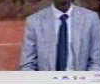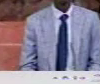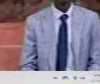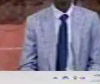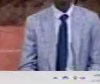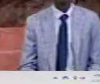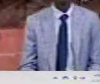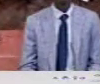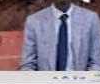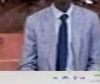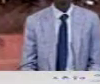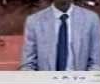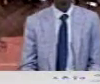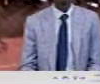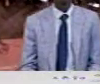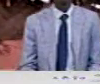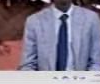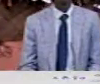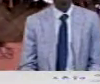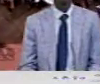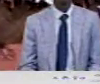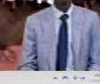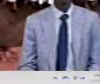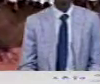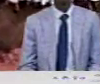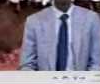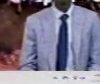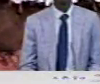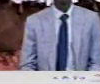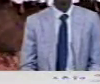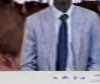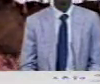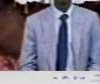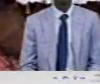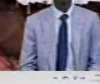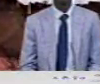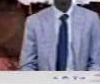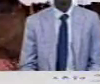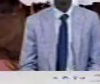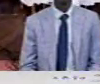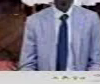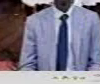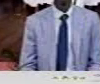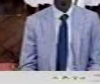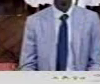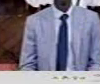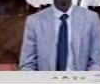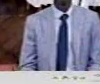Thank you.